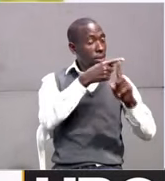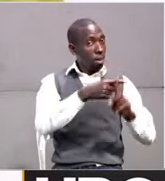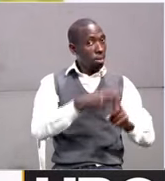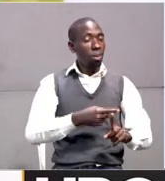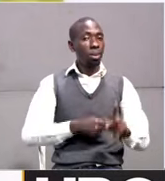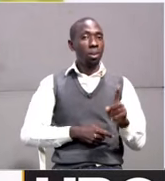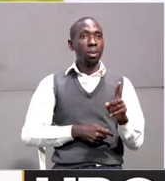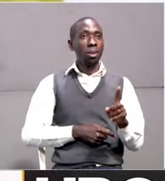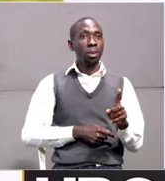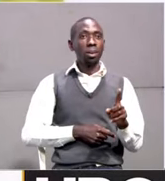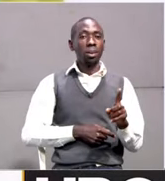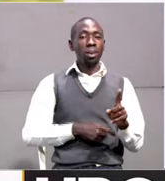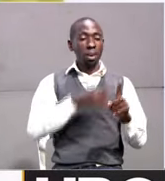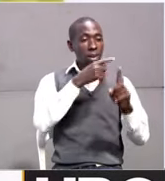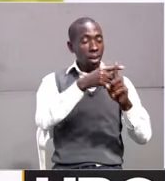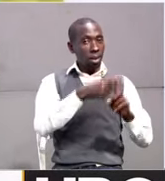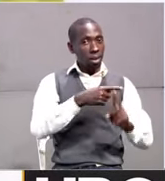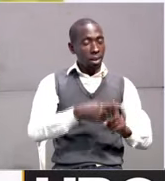Echibaro Aymar,